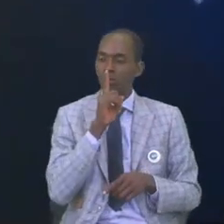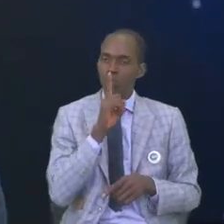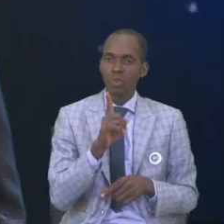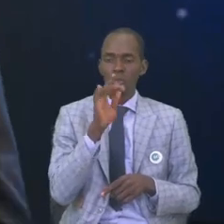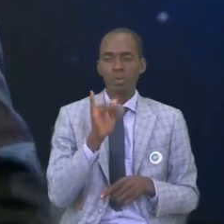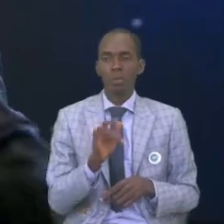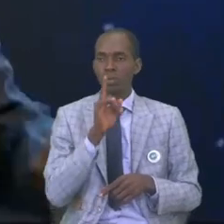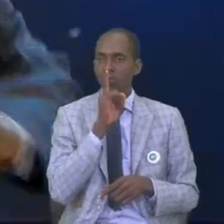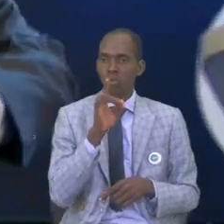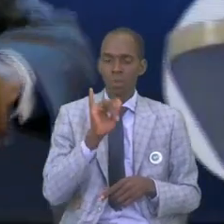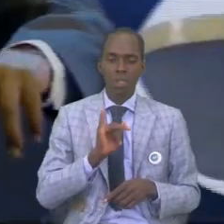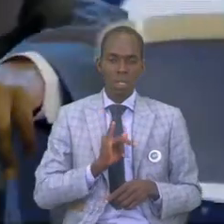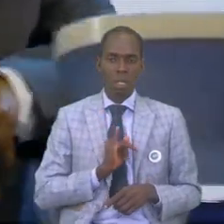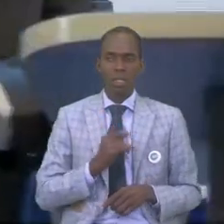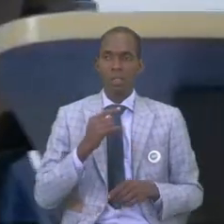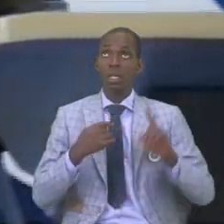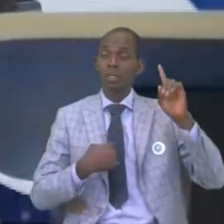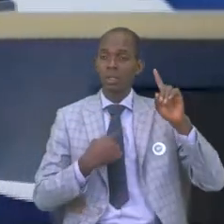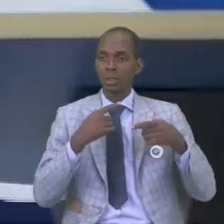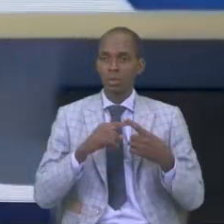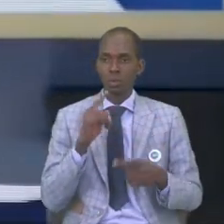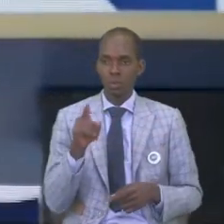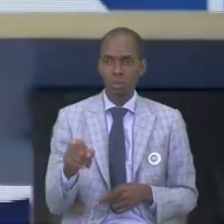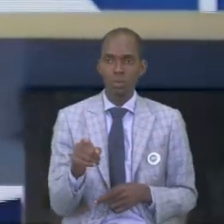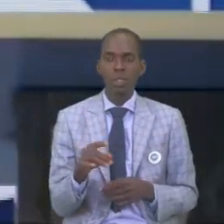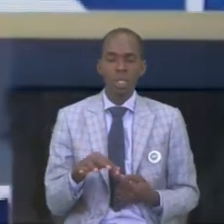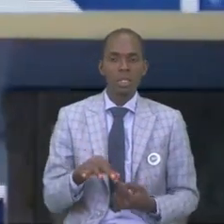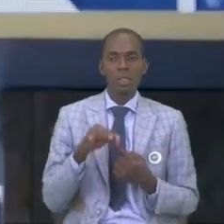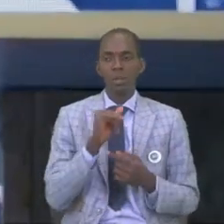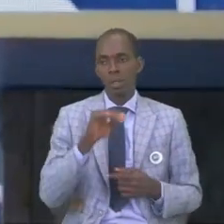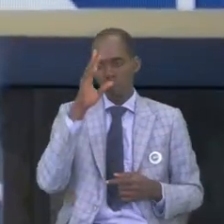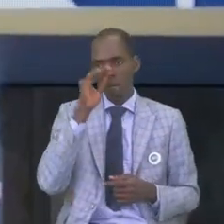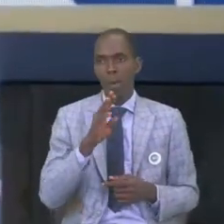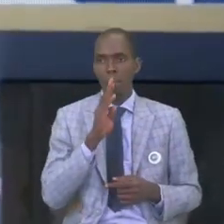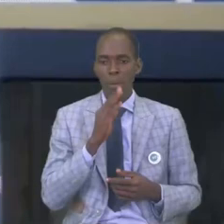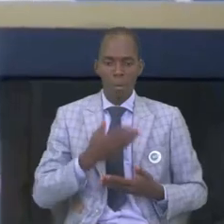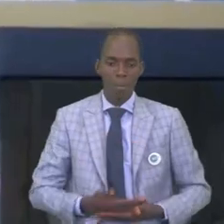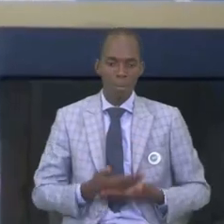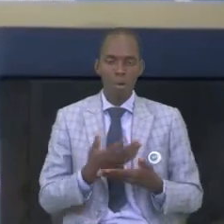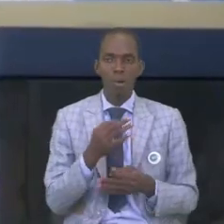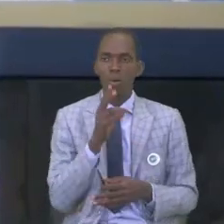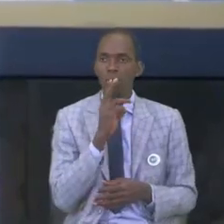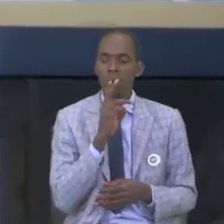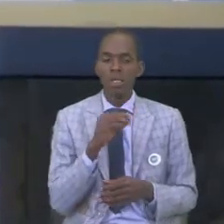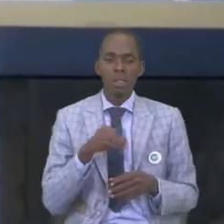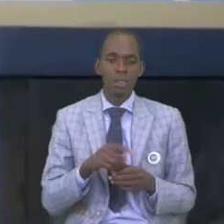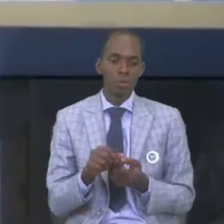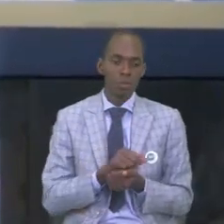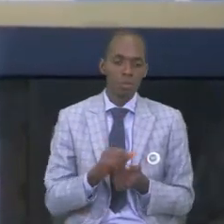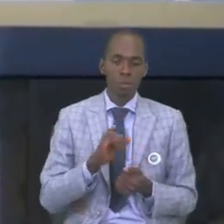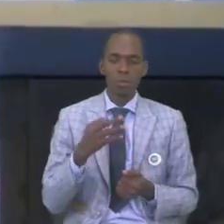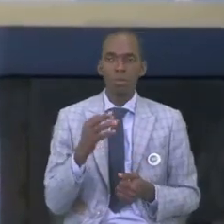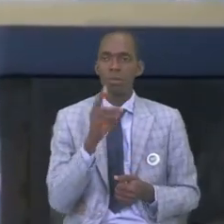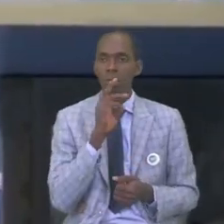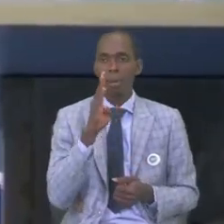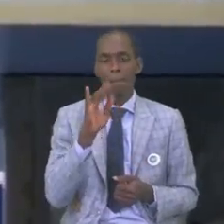say unto thee, except a man be born of water, is the washing of water by the